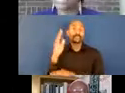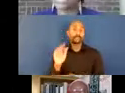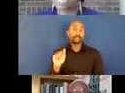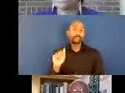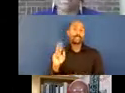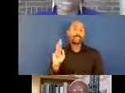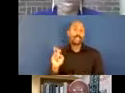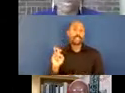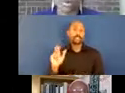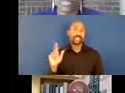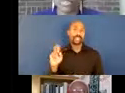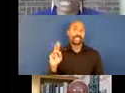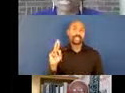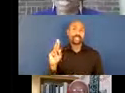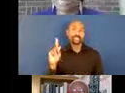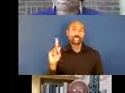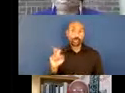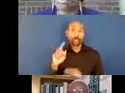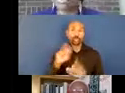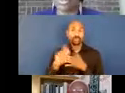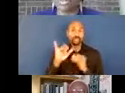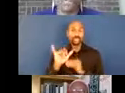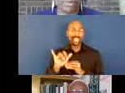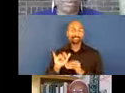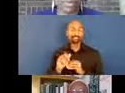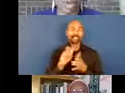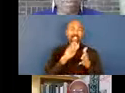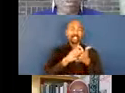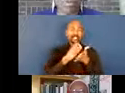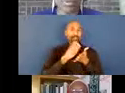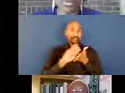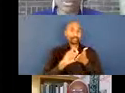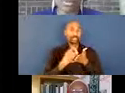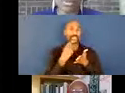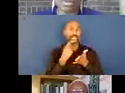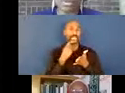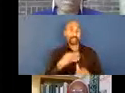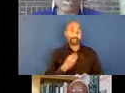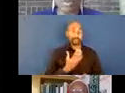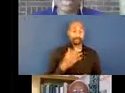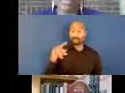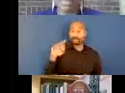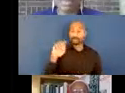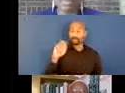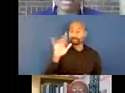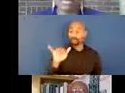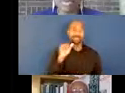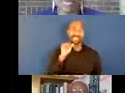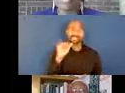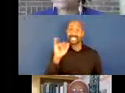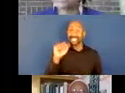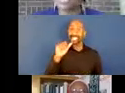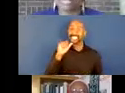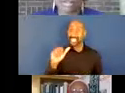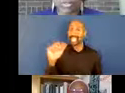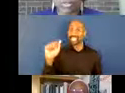essay entitled, "Poetry is Not a Luxury," open quote. For women then, poetry